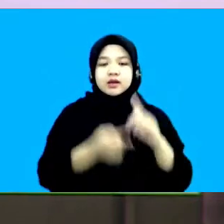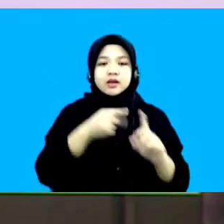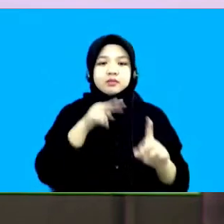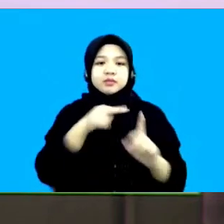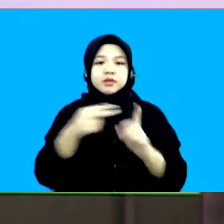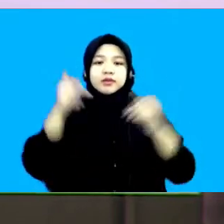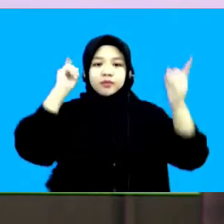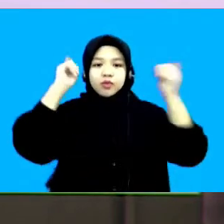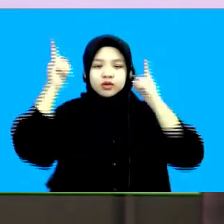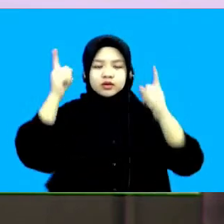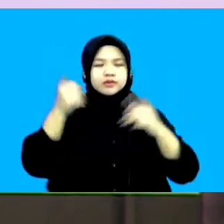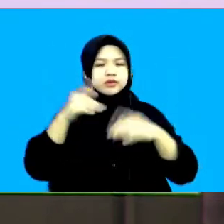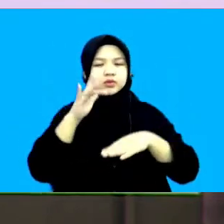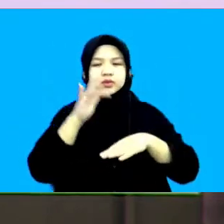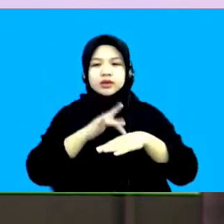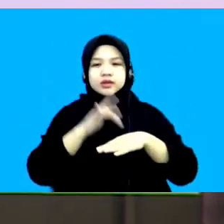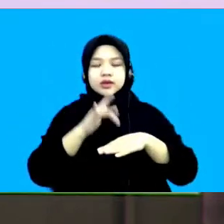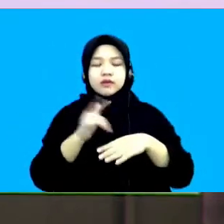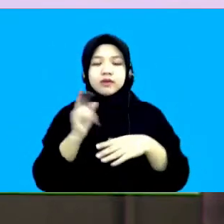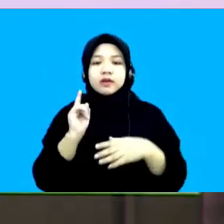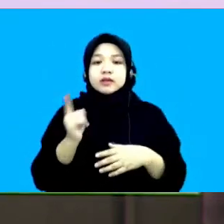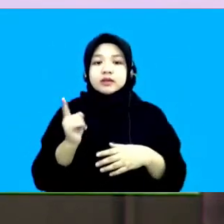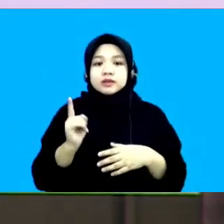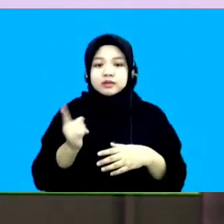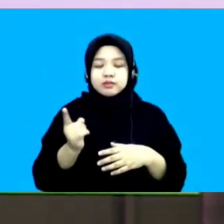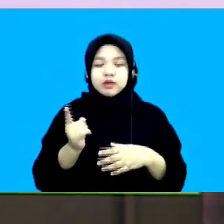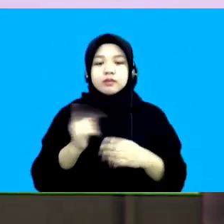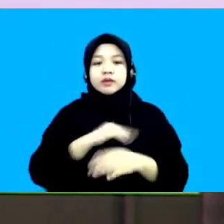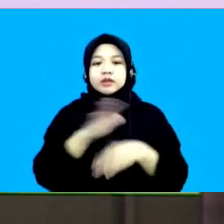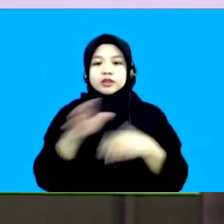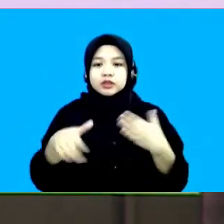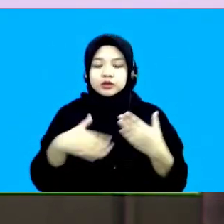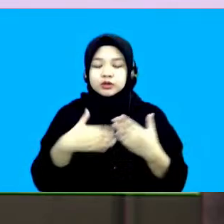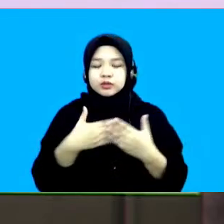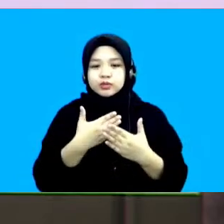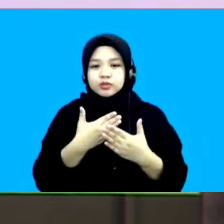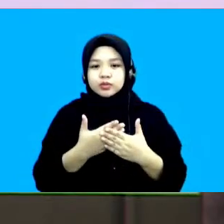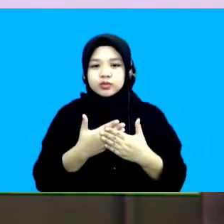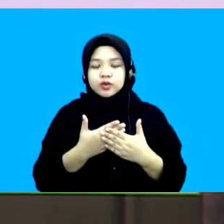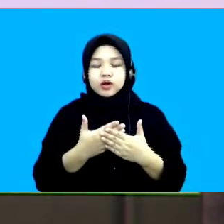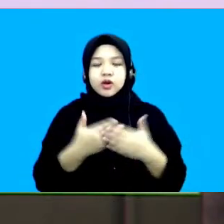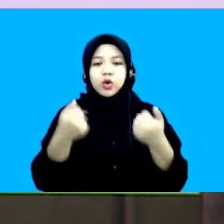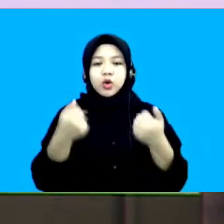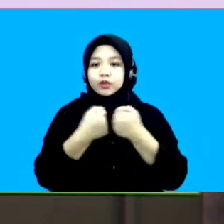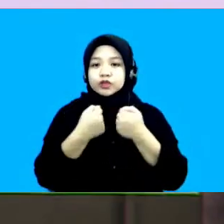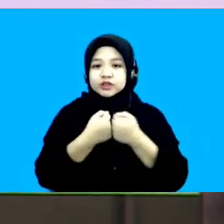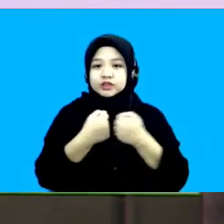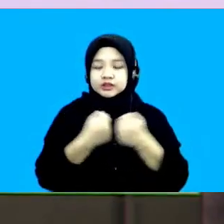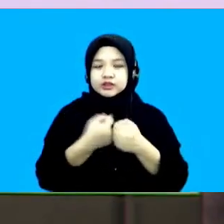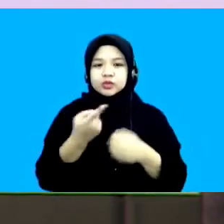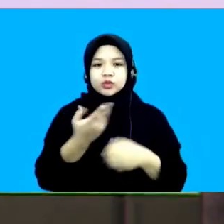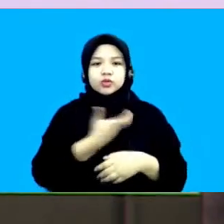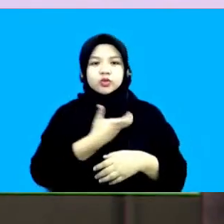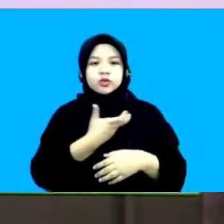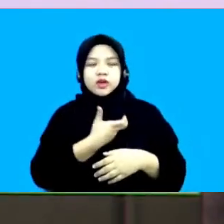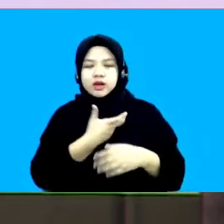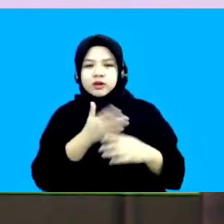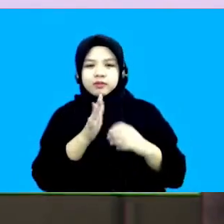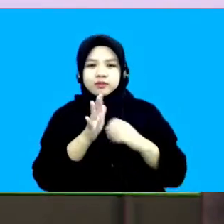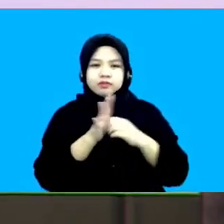is based on the required basic needs. But MPI, how are we sure much dimension are sufficient to